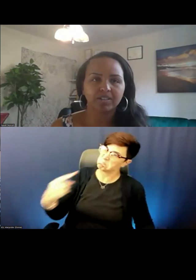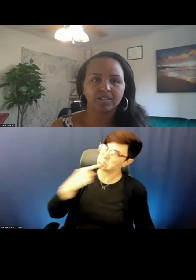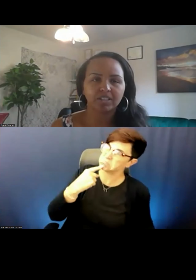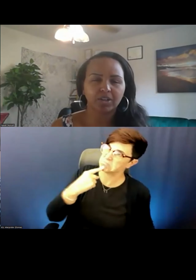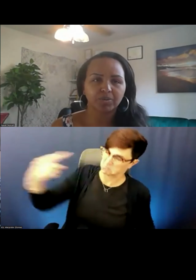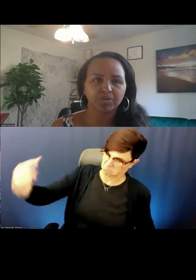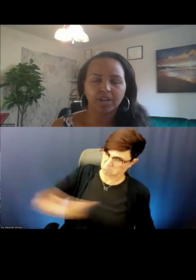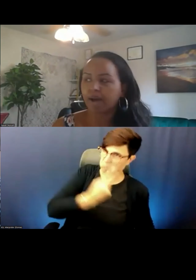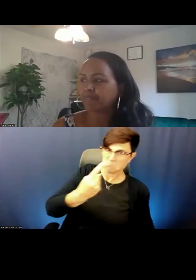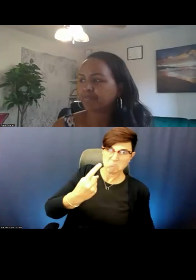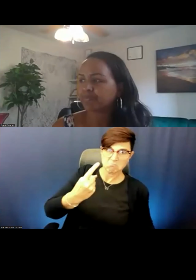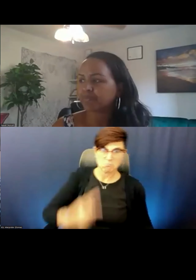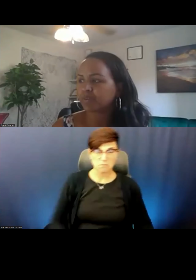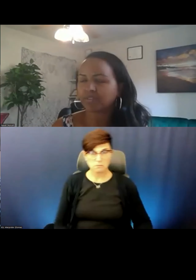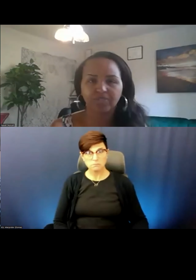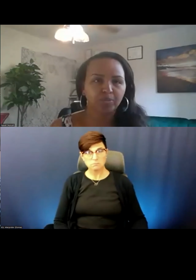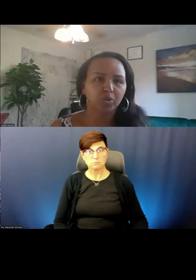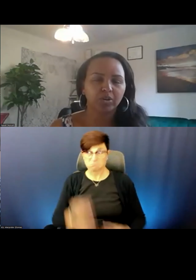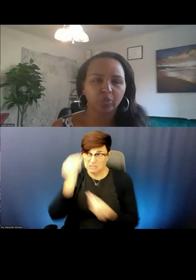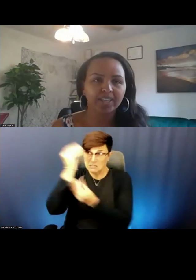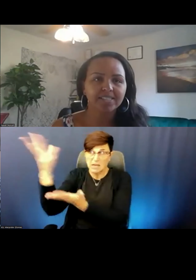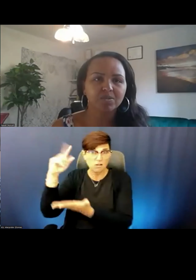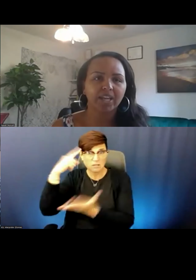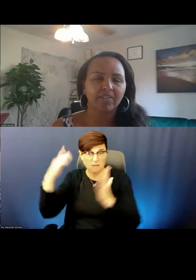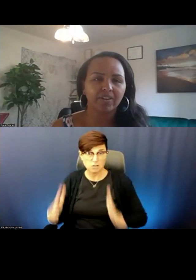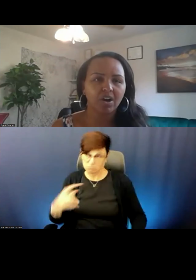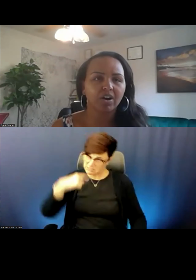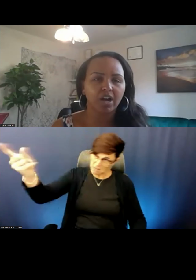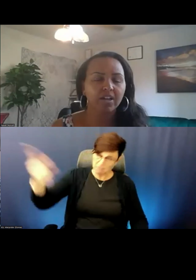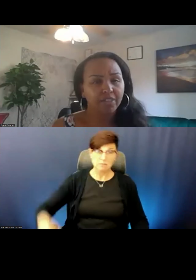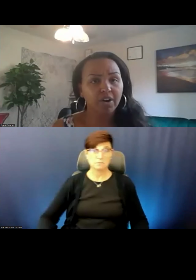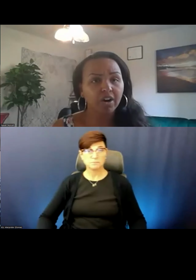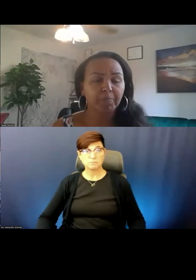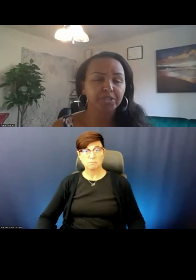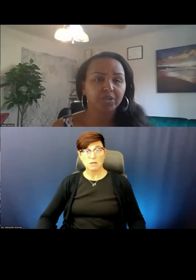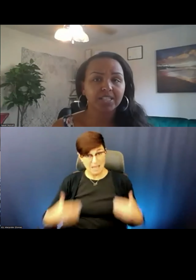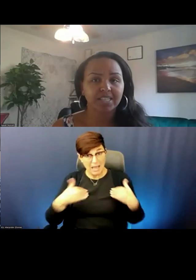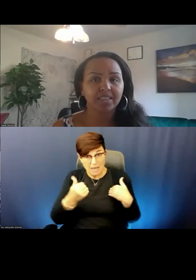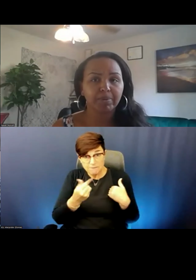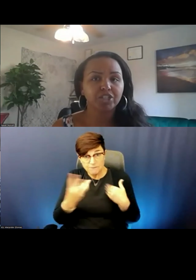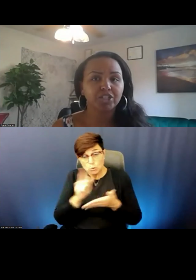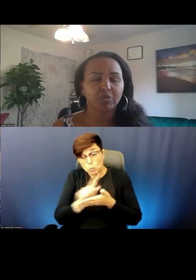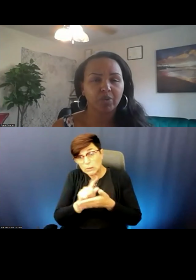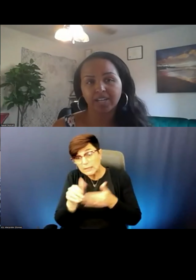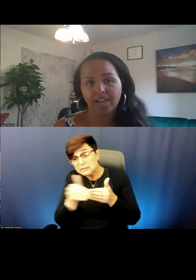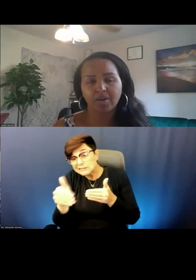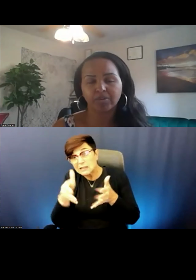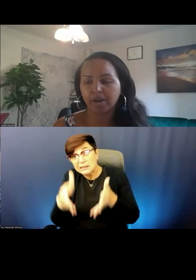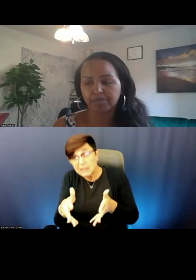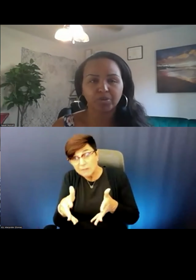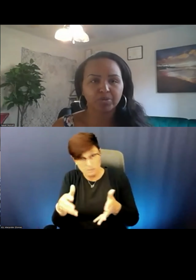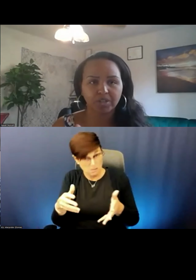until, we have a few more weeks, right? And there are opportunities in the budget right